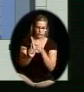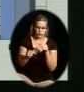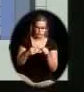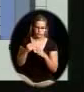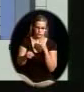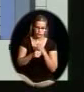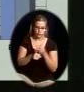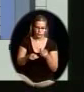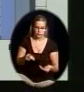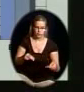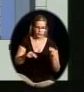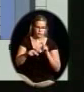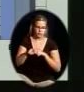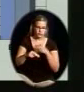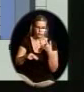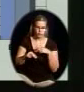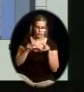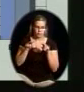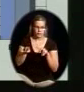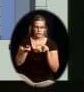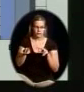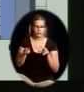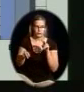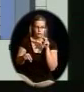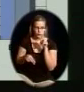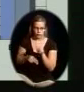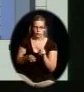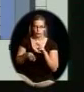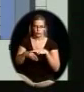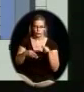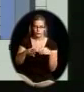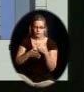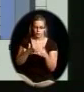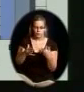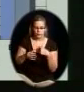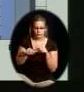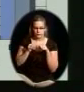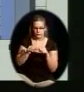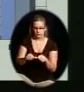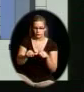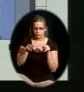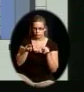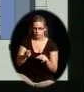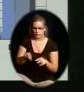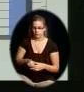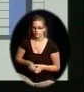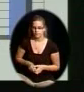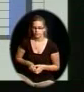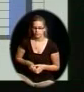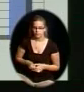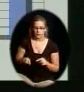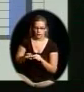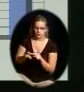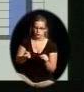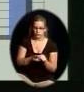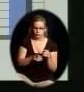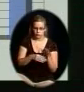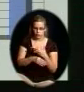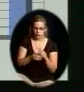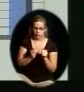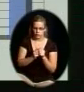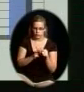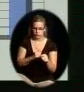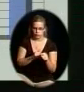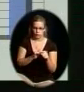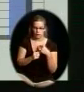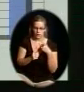will be raising, and so as we monitor and look at our results, that's something that we continually keep our eye on. We've also shared with you